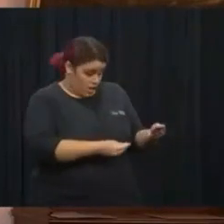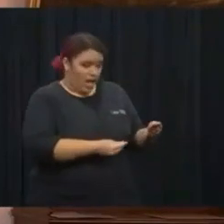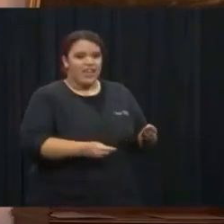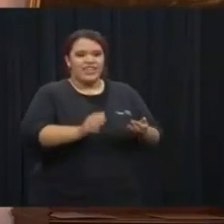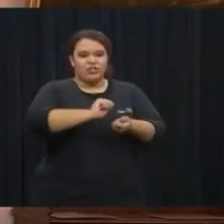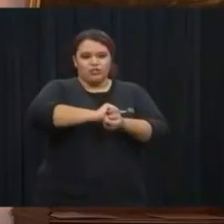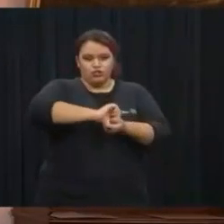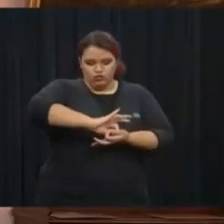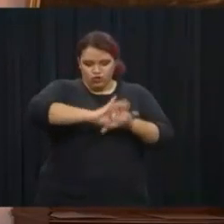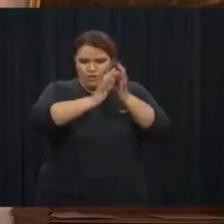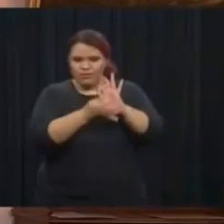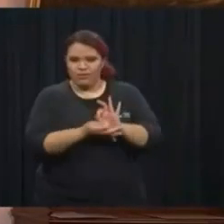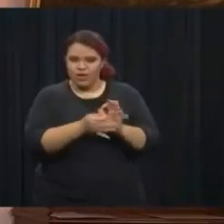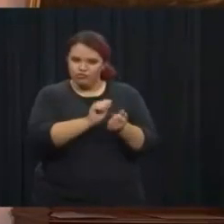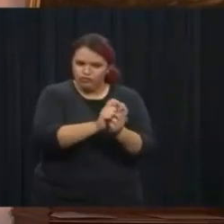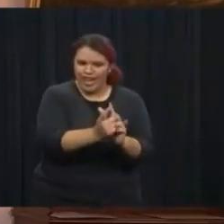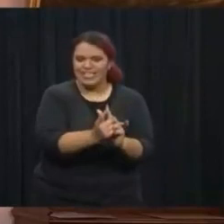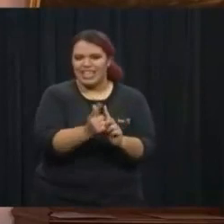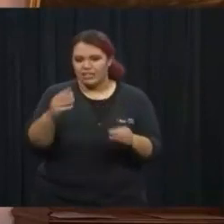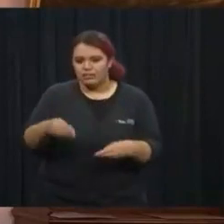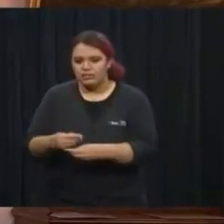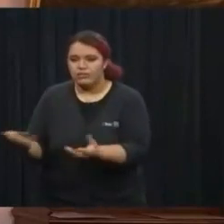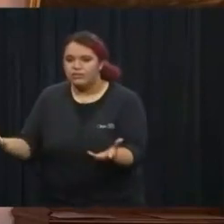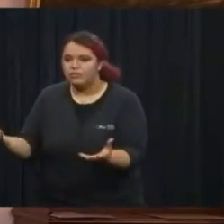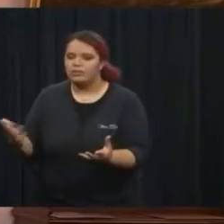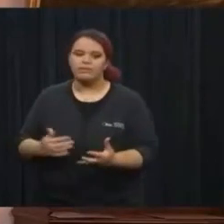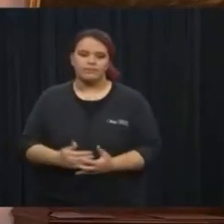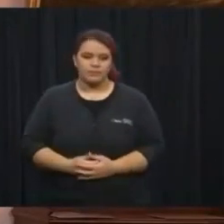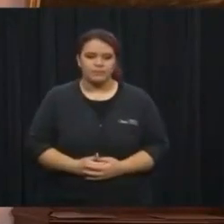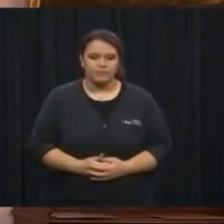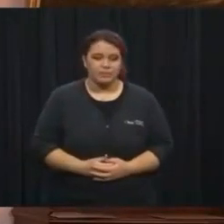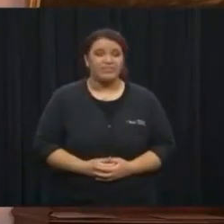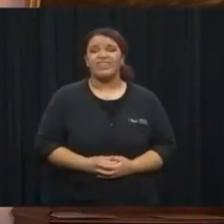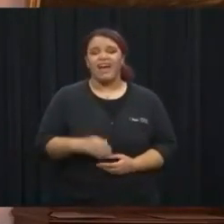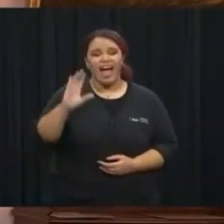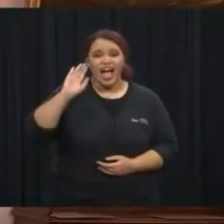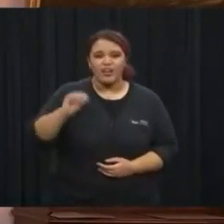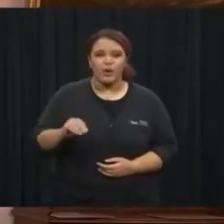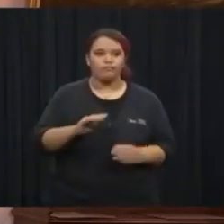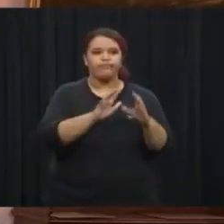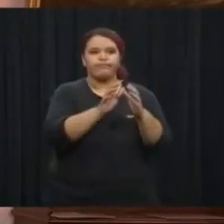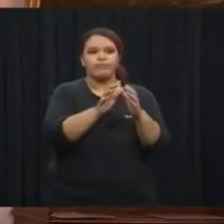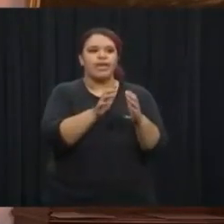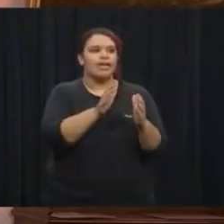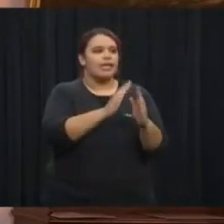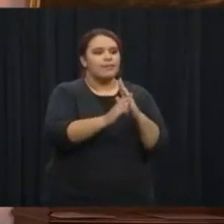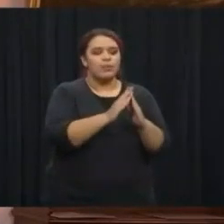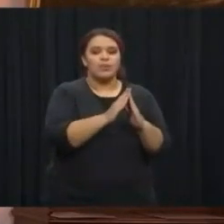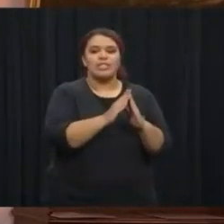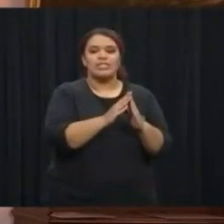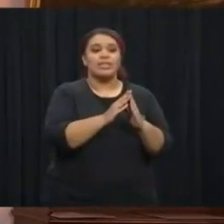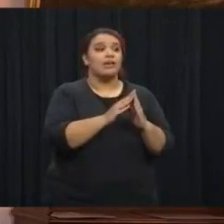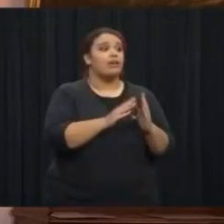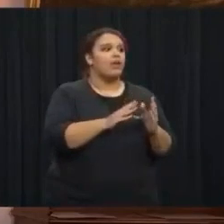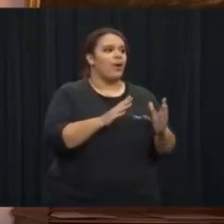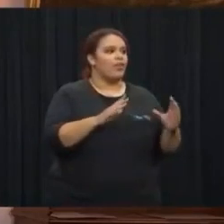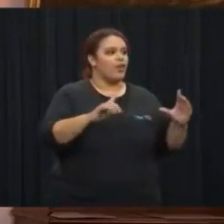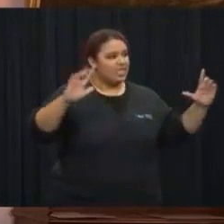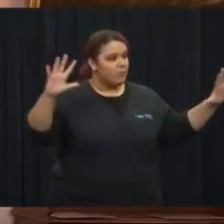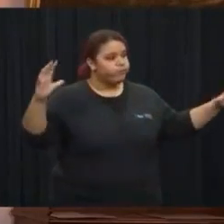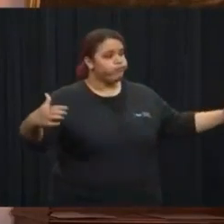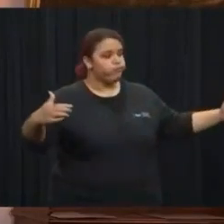have huge populations in Ohio, Somali, Nepalese, in addition to the Spanish, which was easier to do right on. So